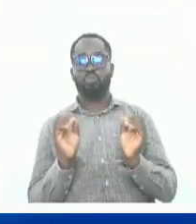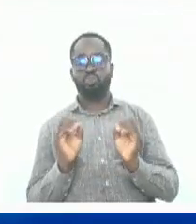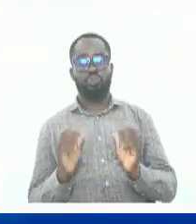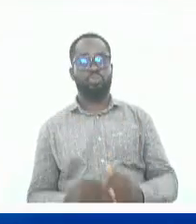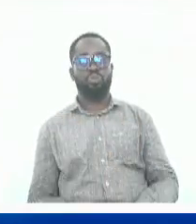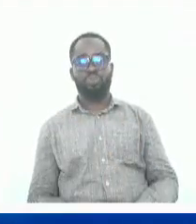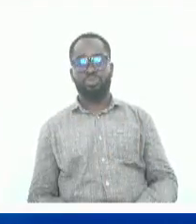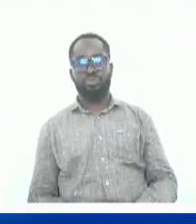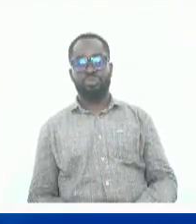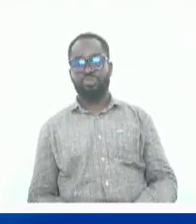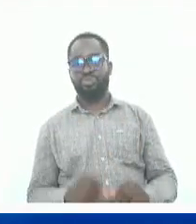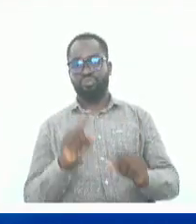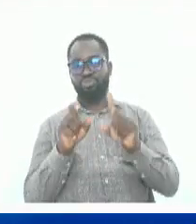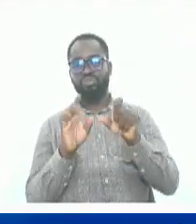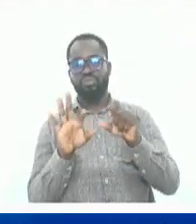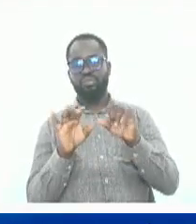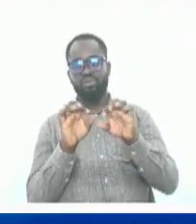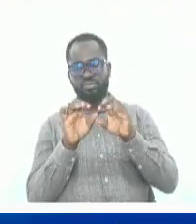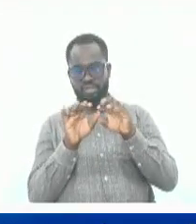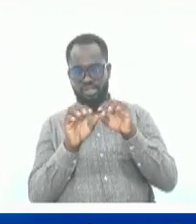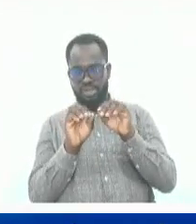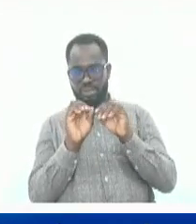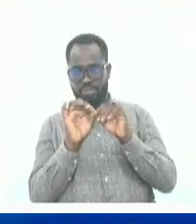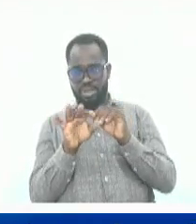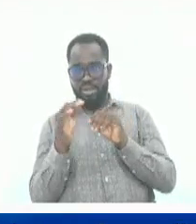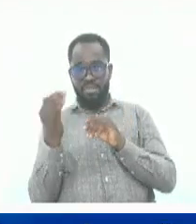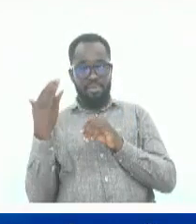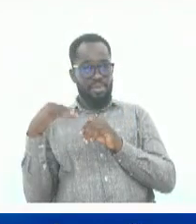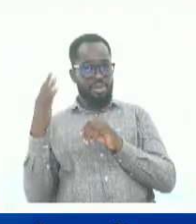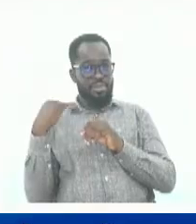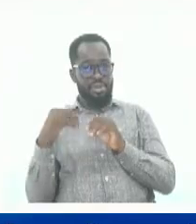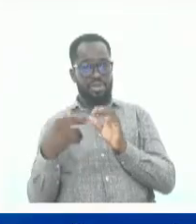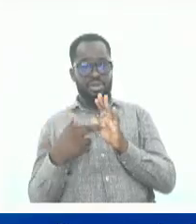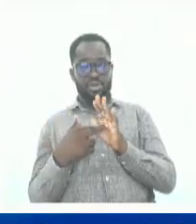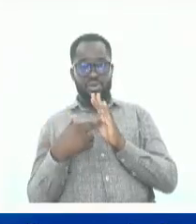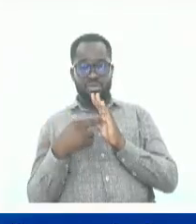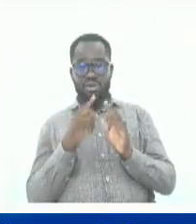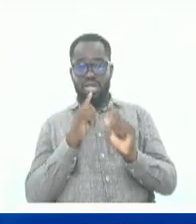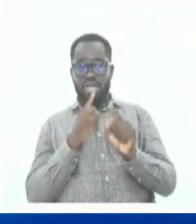Were there any questions that were sent ahead of this meeting that require answers?